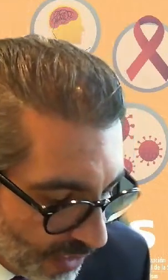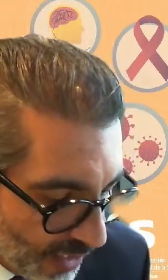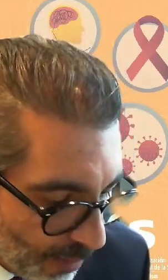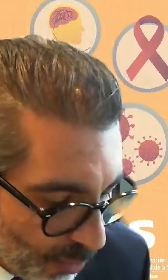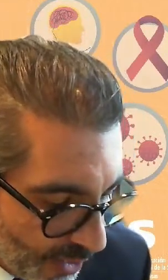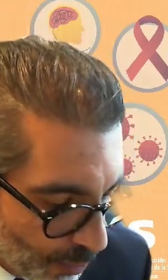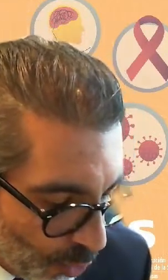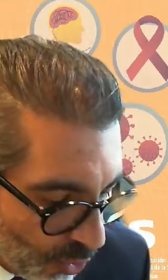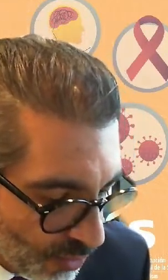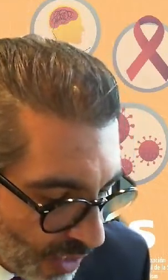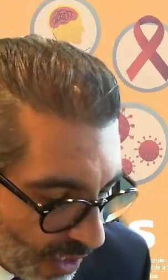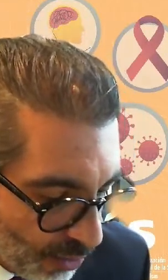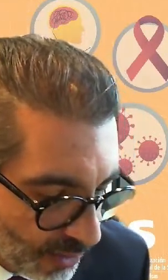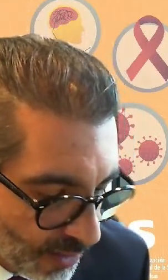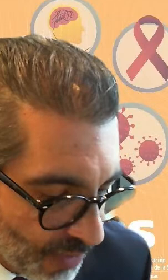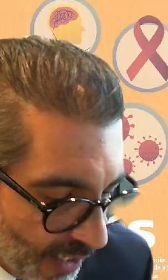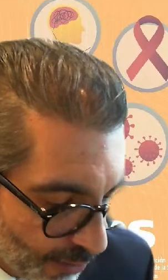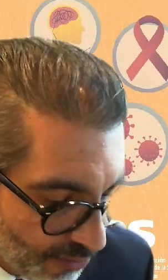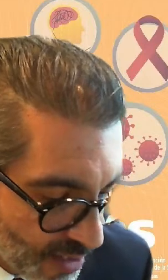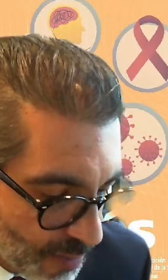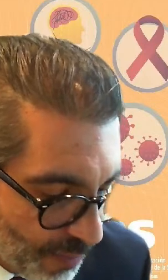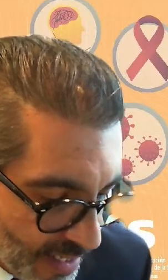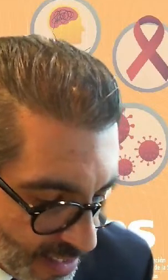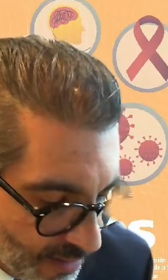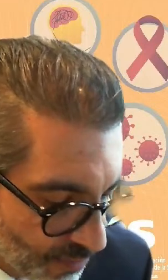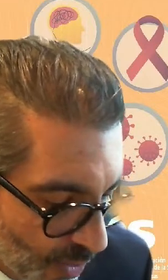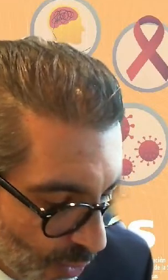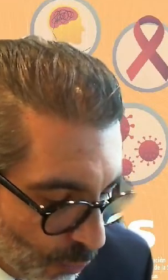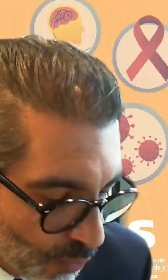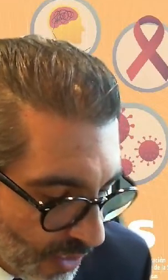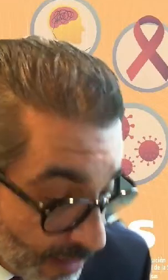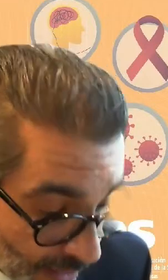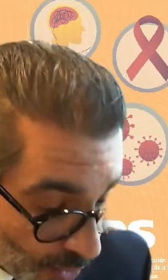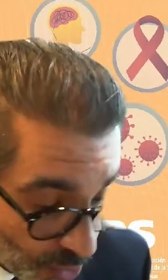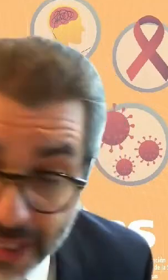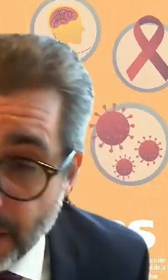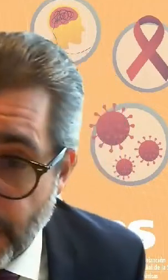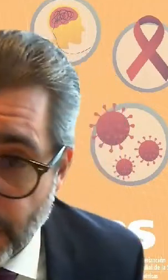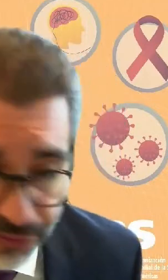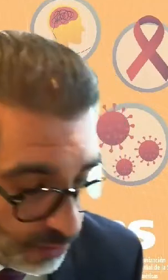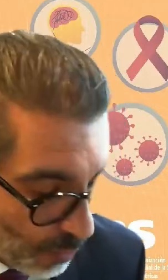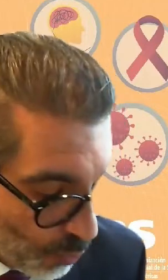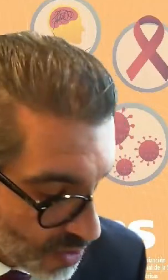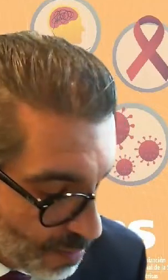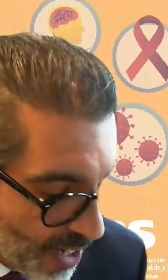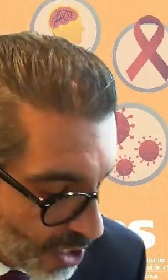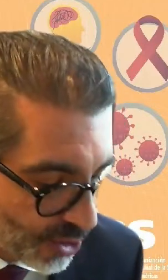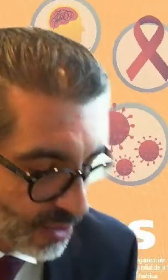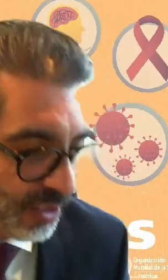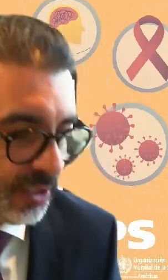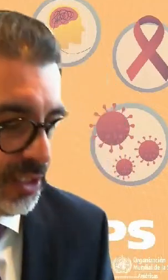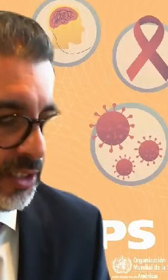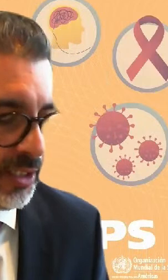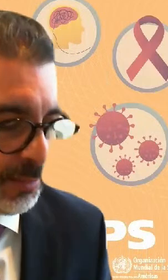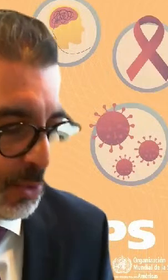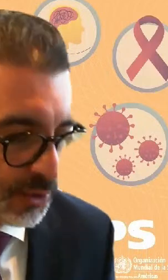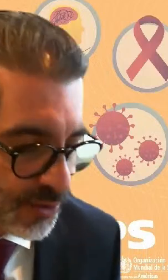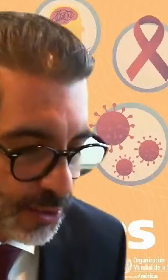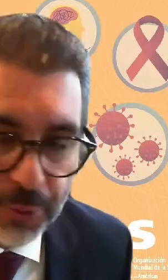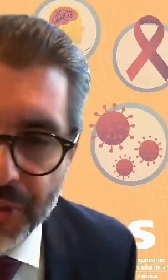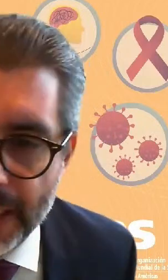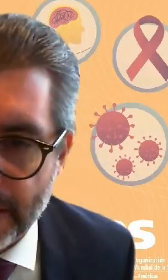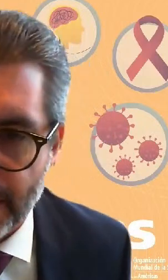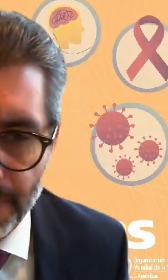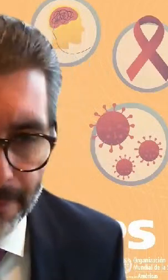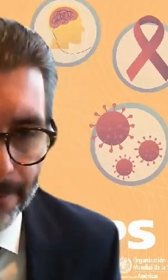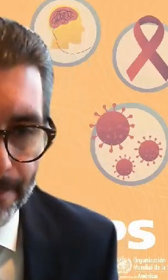if you could elaborate more on how the health spending on mental health was measured in the models